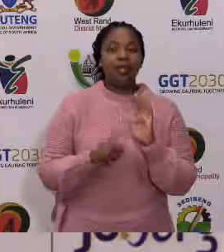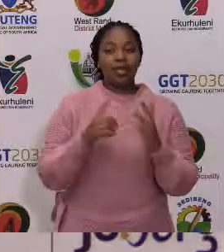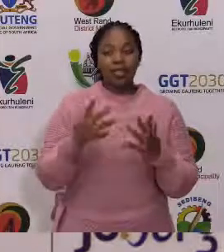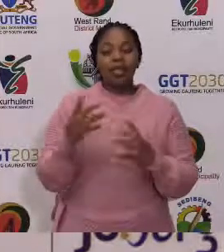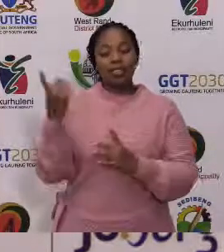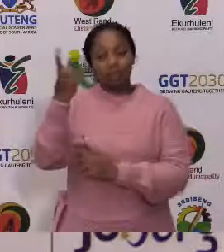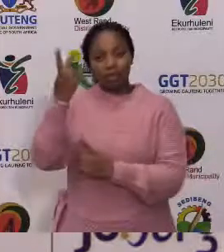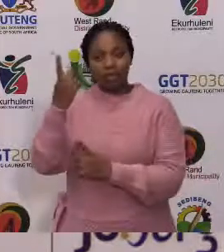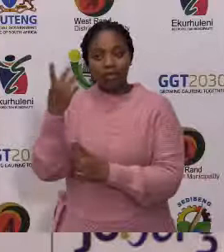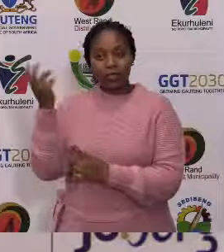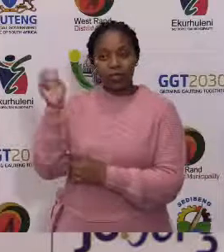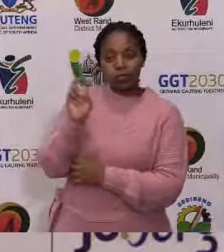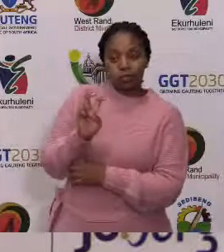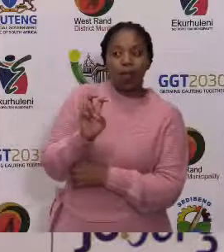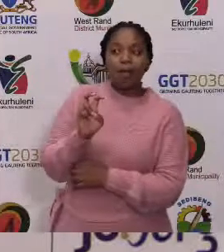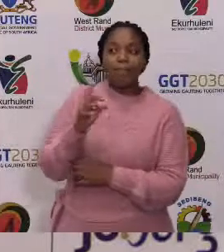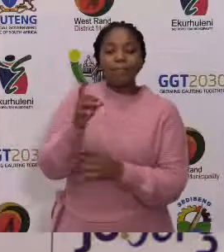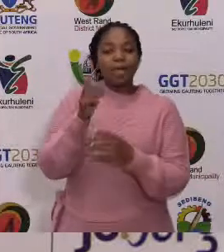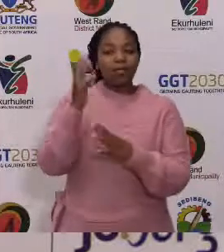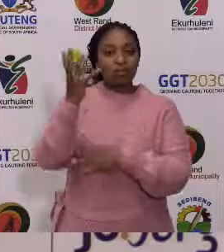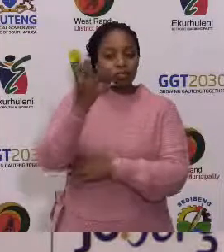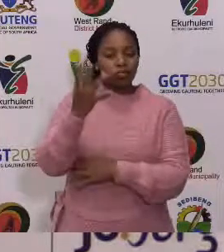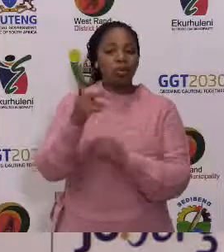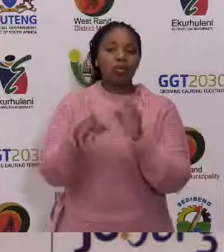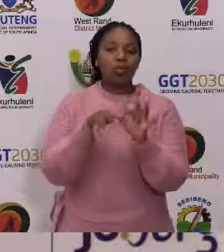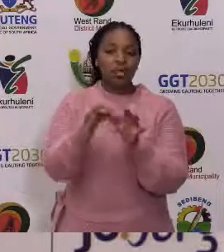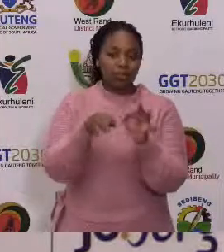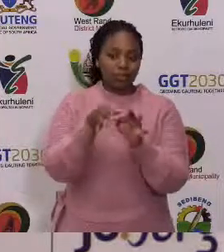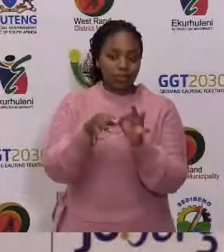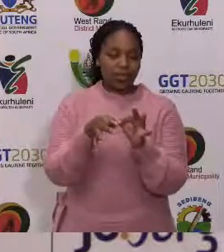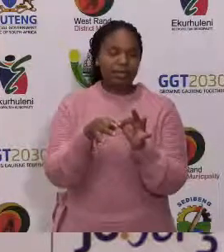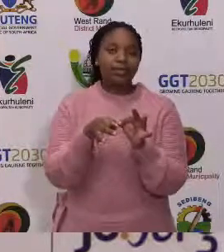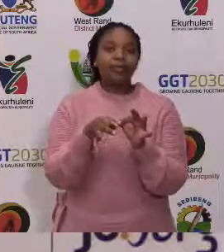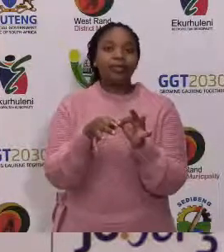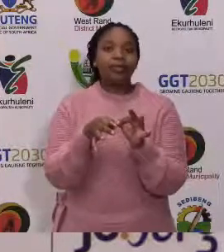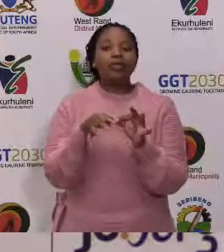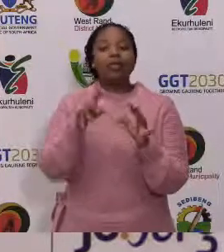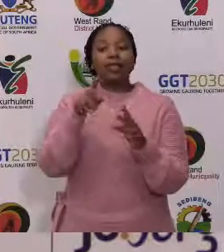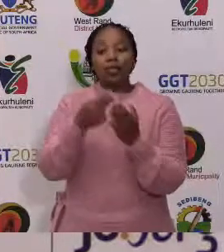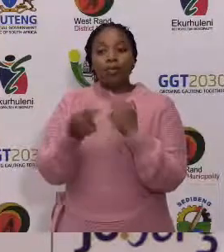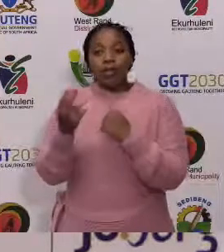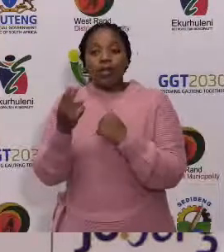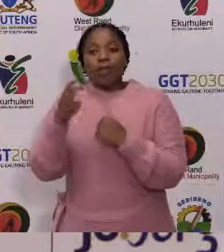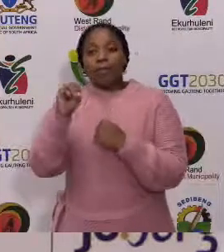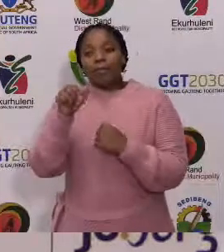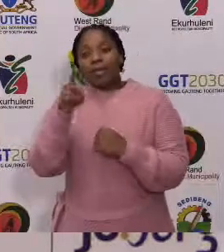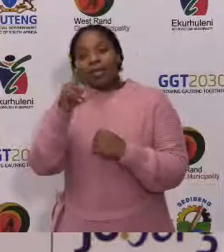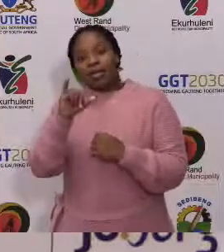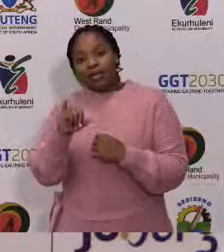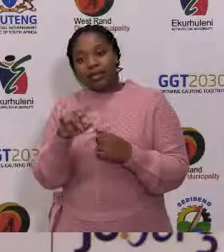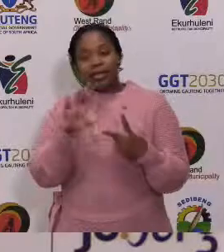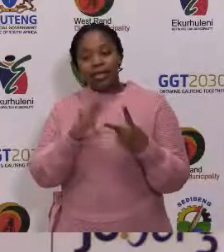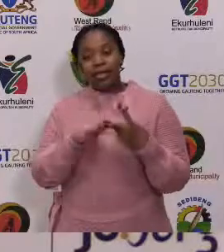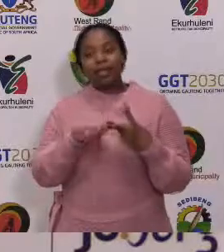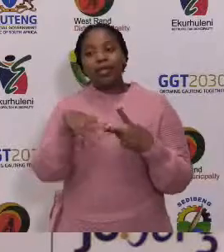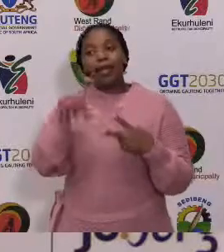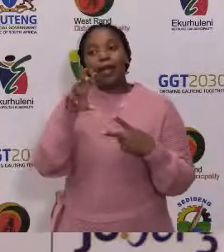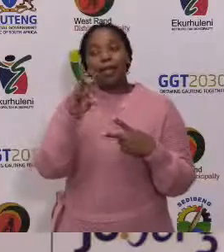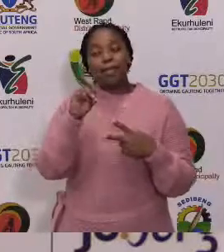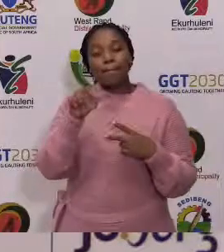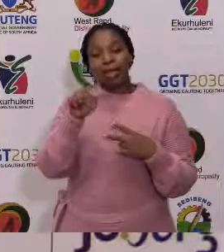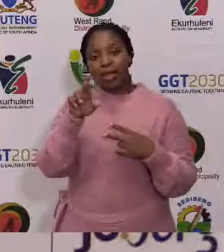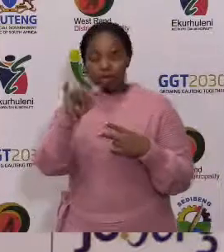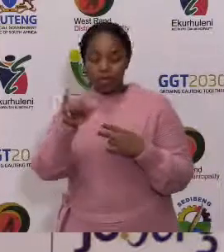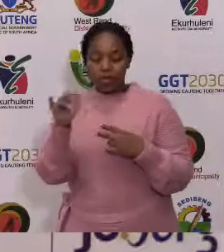professors can explain, and Professor Madi and Dr. Mary Kaunga can explain a little bit